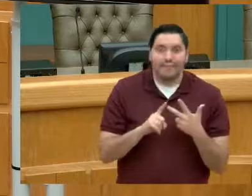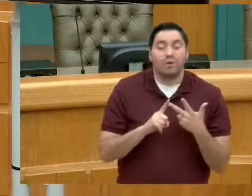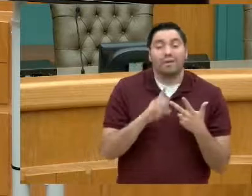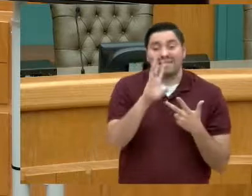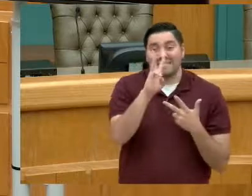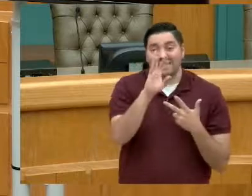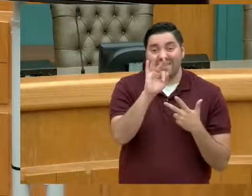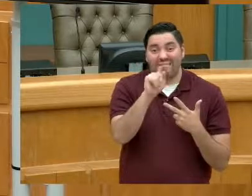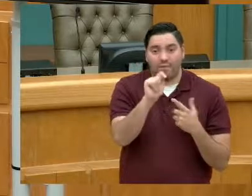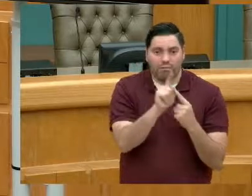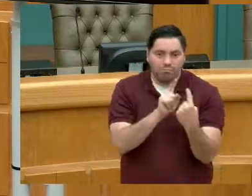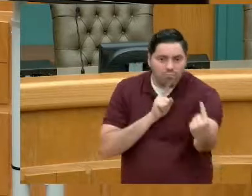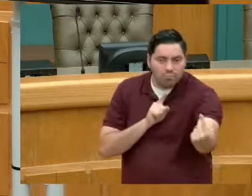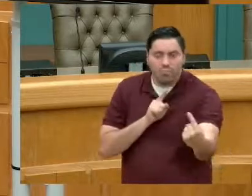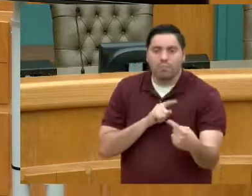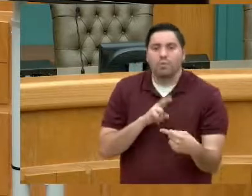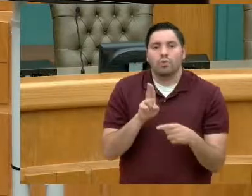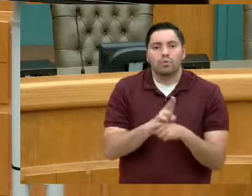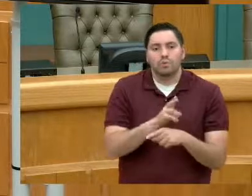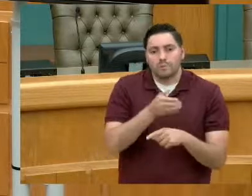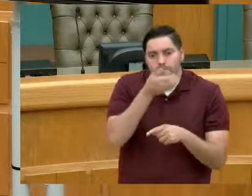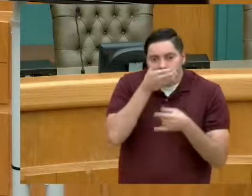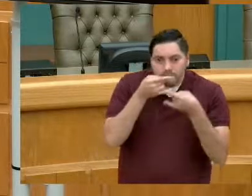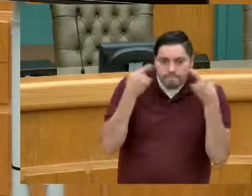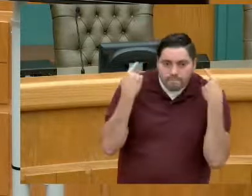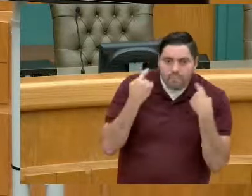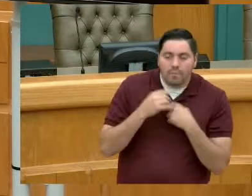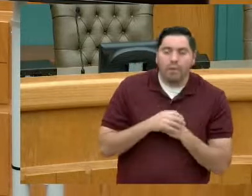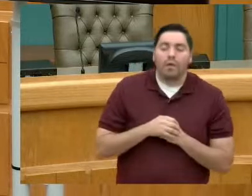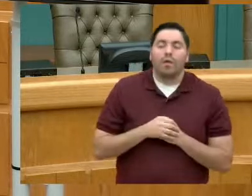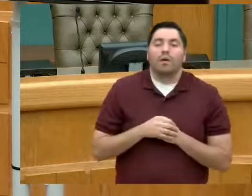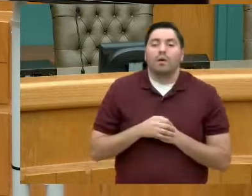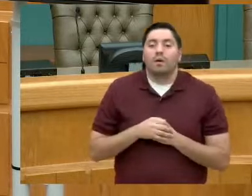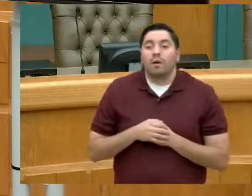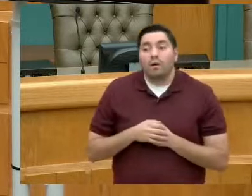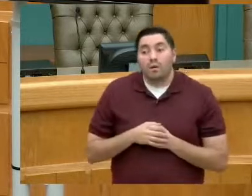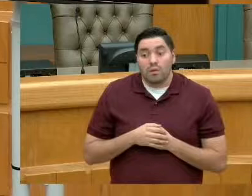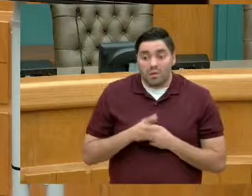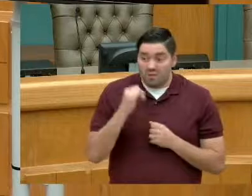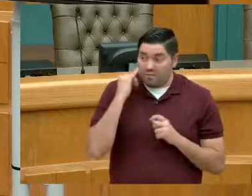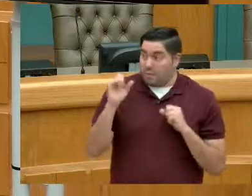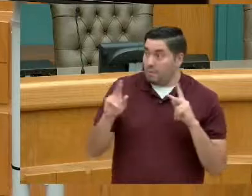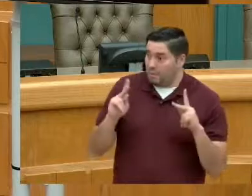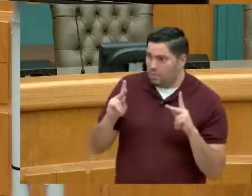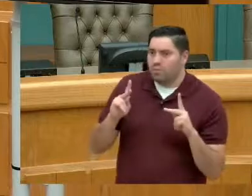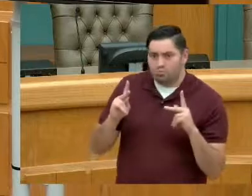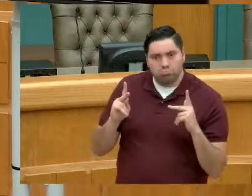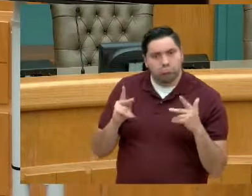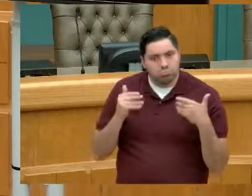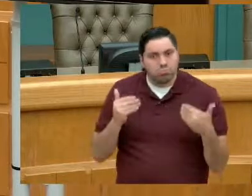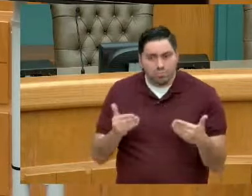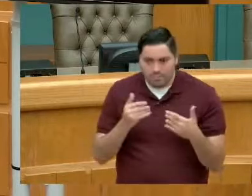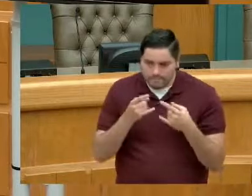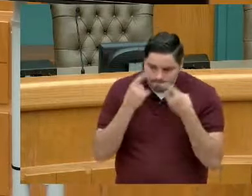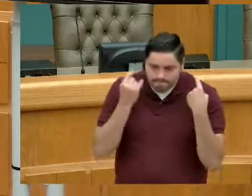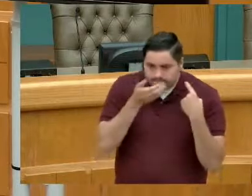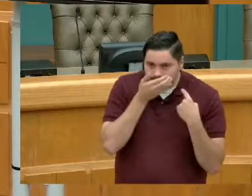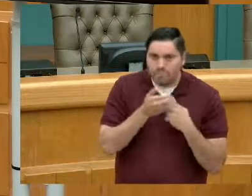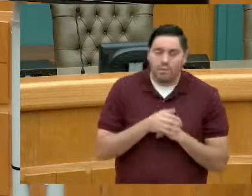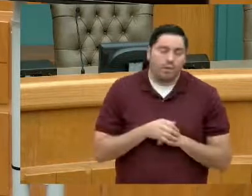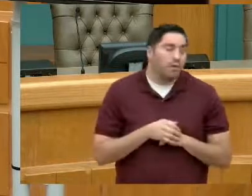next to you, wearing a face mask if you're in public, with a big crowd especially. So on